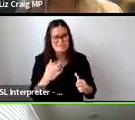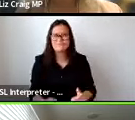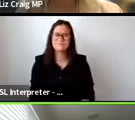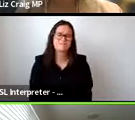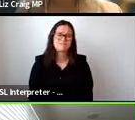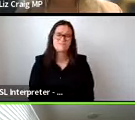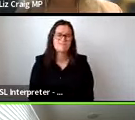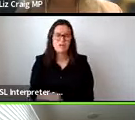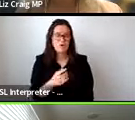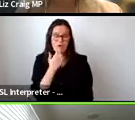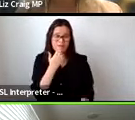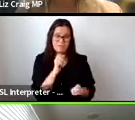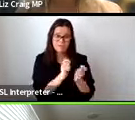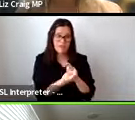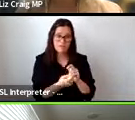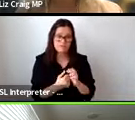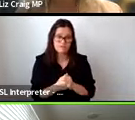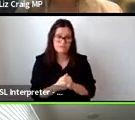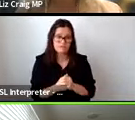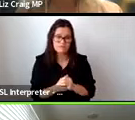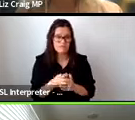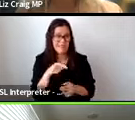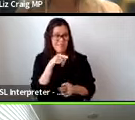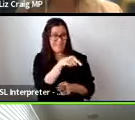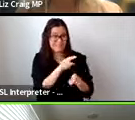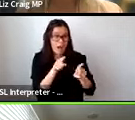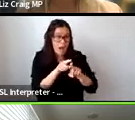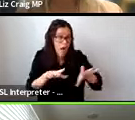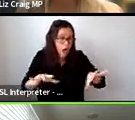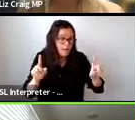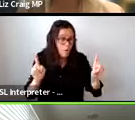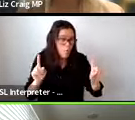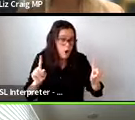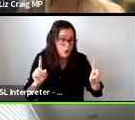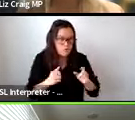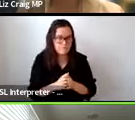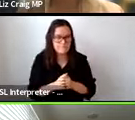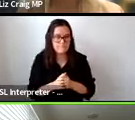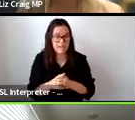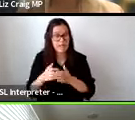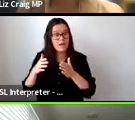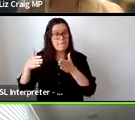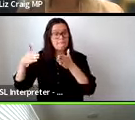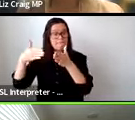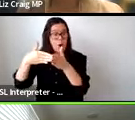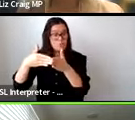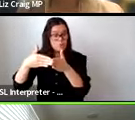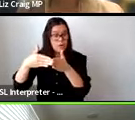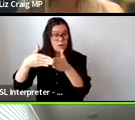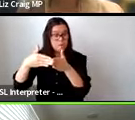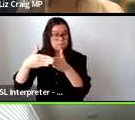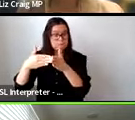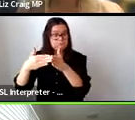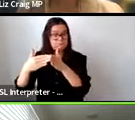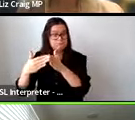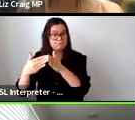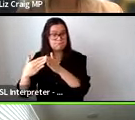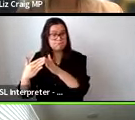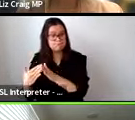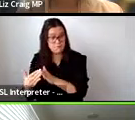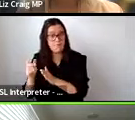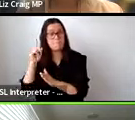the at the dining room of the Titanic and saying the most important thing we need to talk about in the dining room of the Titanic is what do you want for